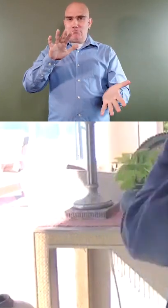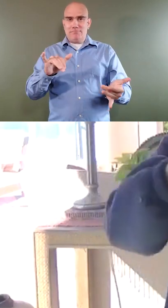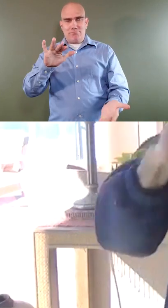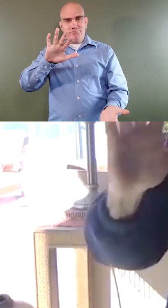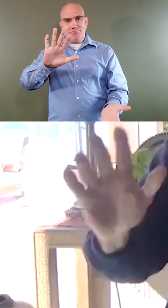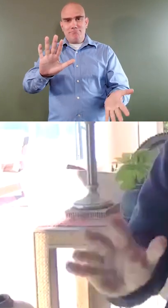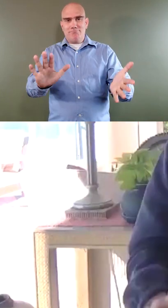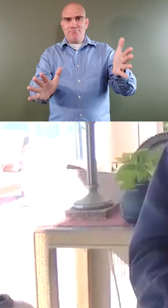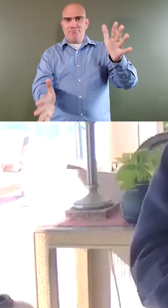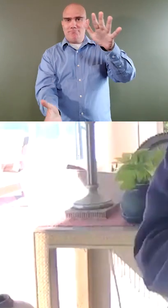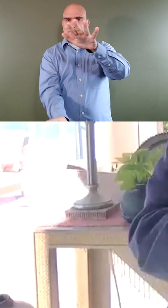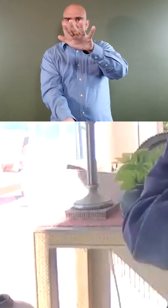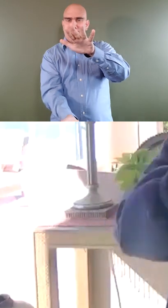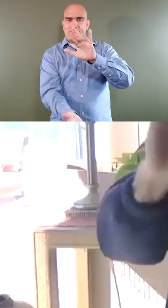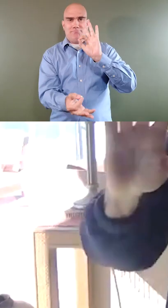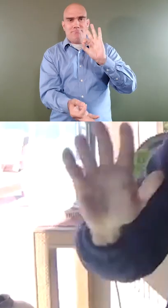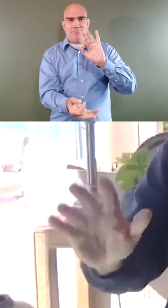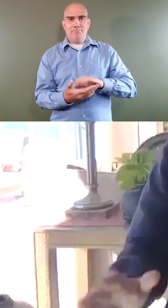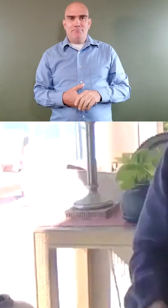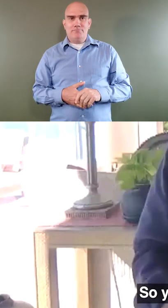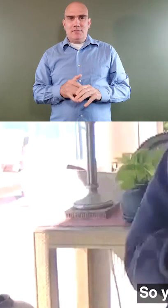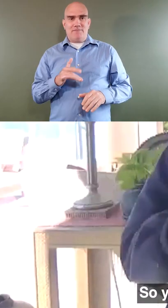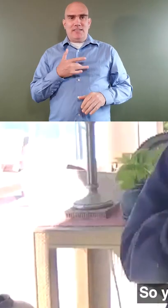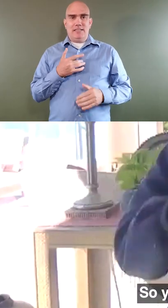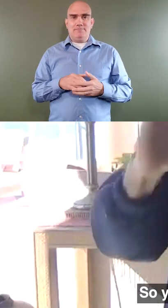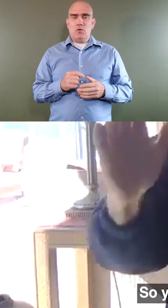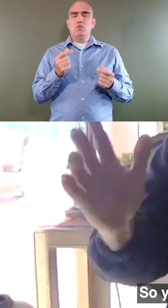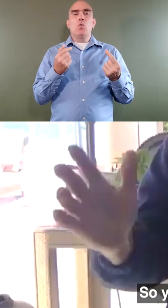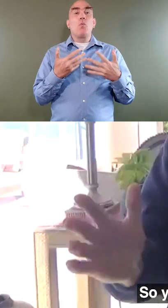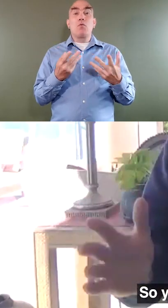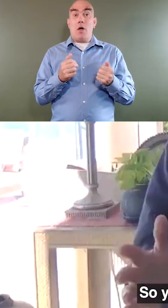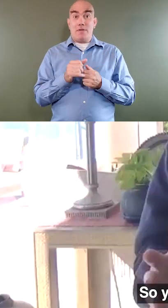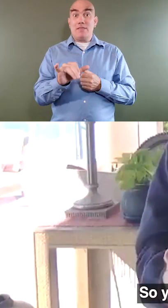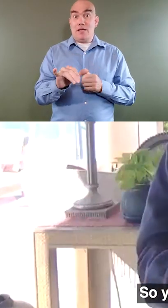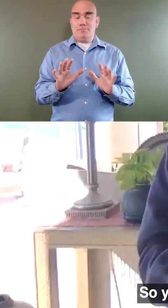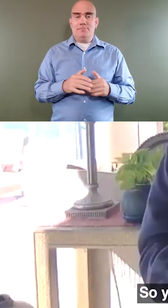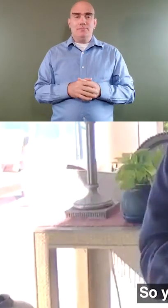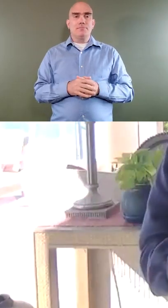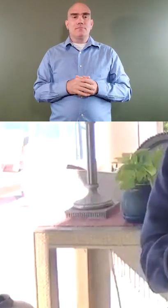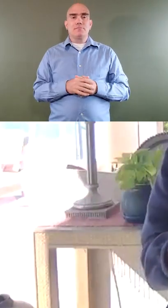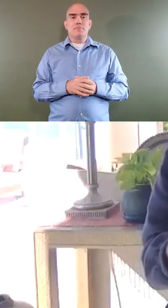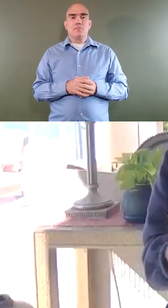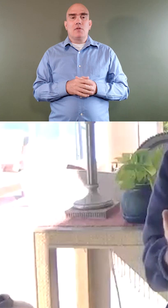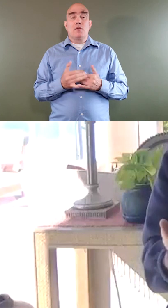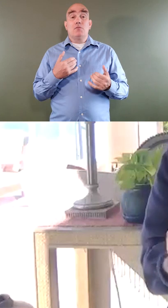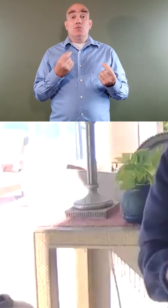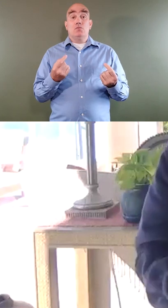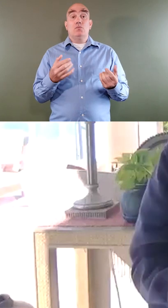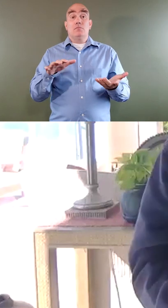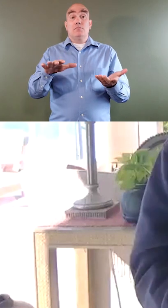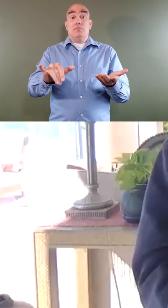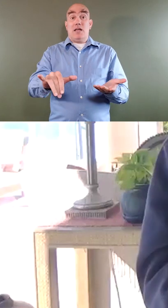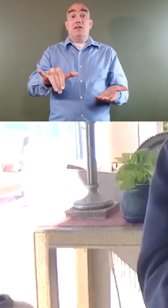This feeling like this, all right? So you can do what you want with it. And then what we're going to do is turn the